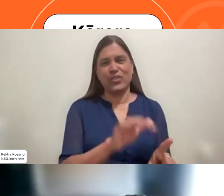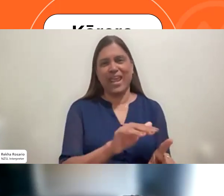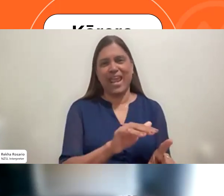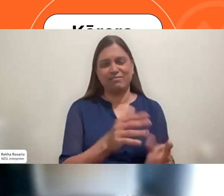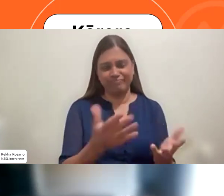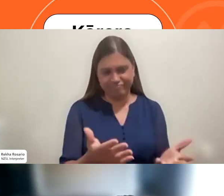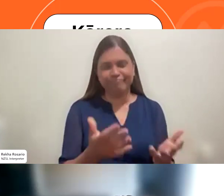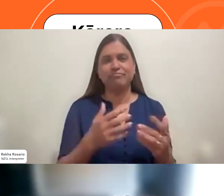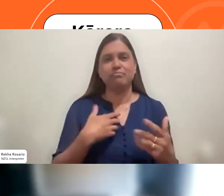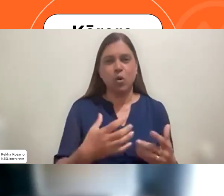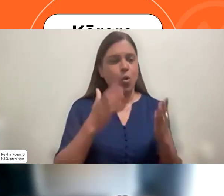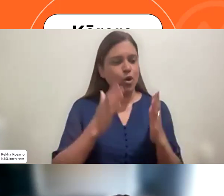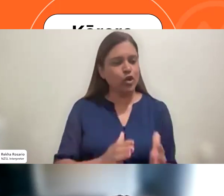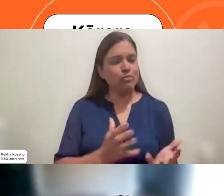interaction.